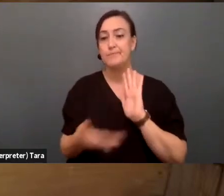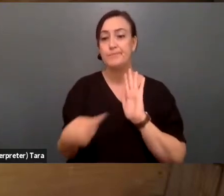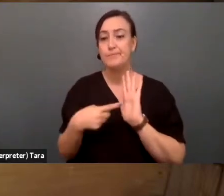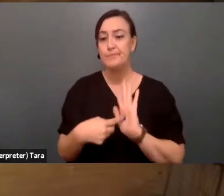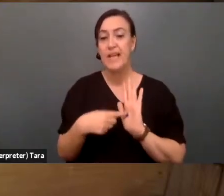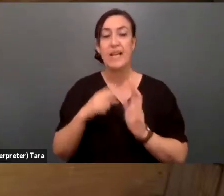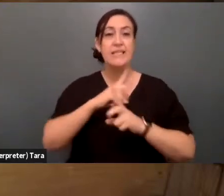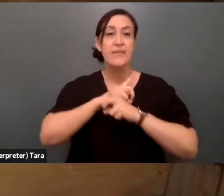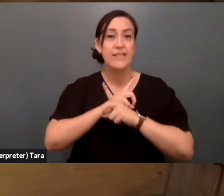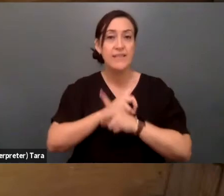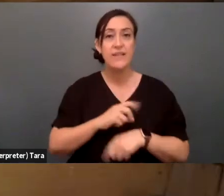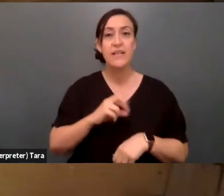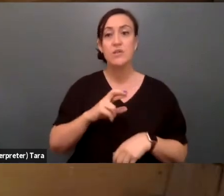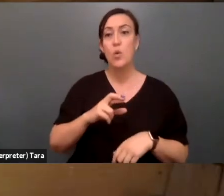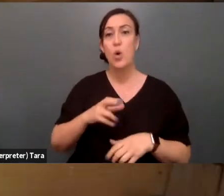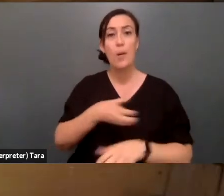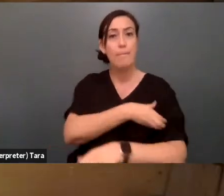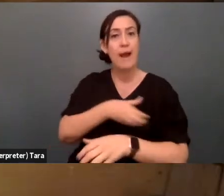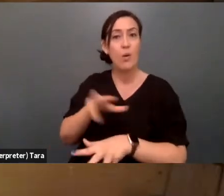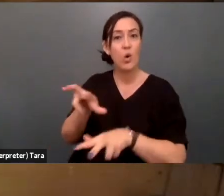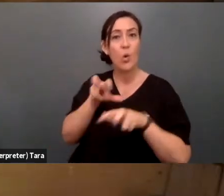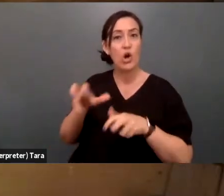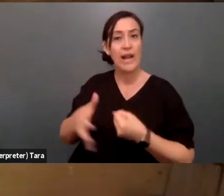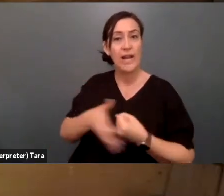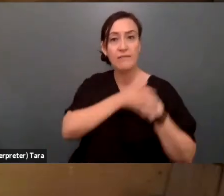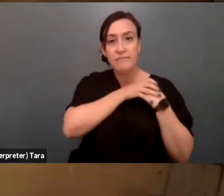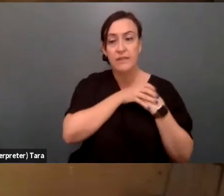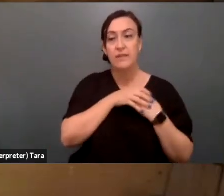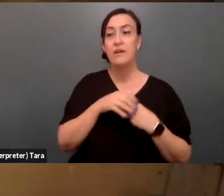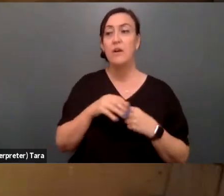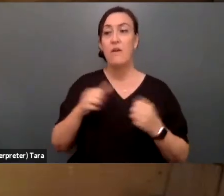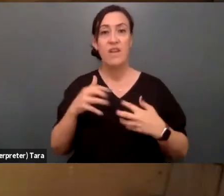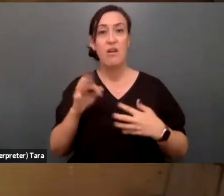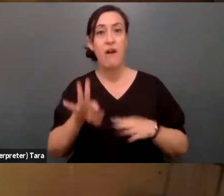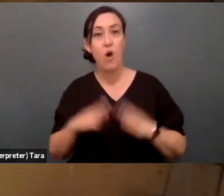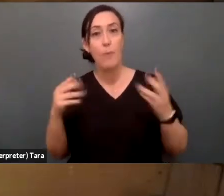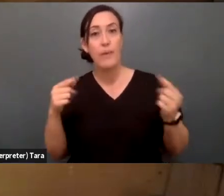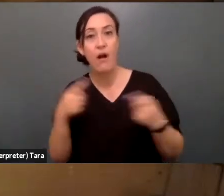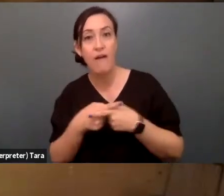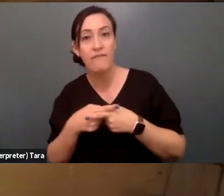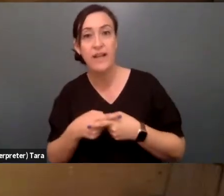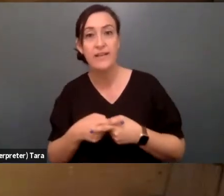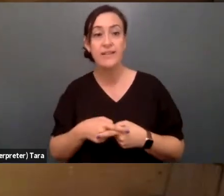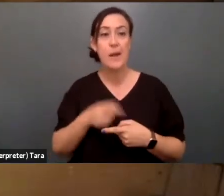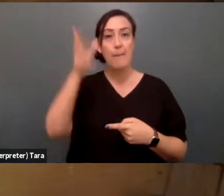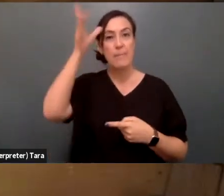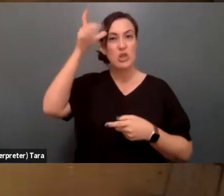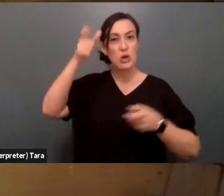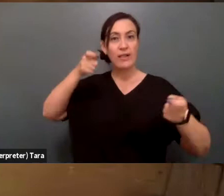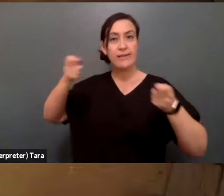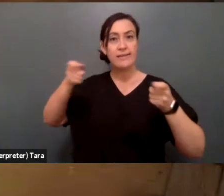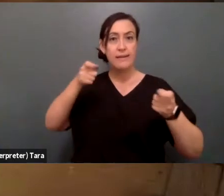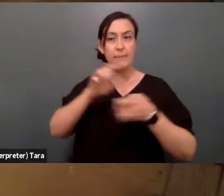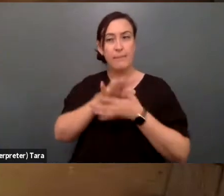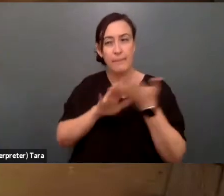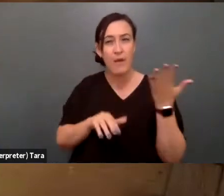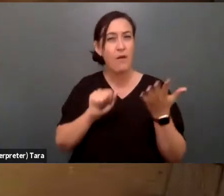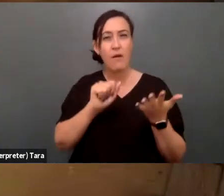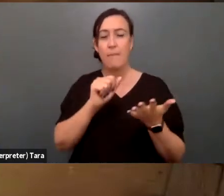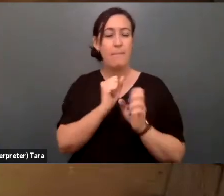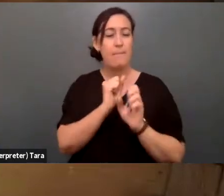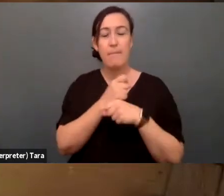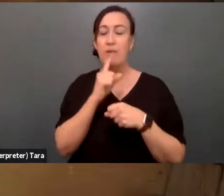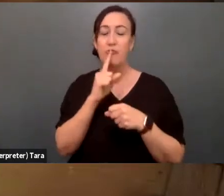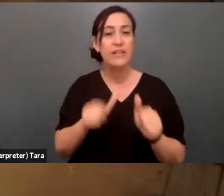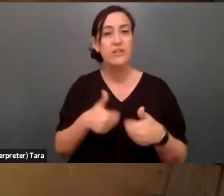defensiveness and power hoarding and fear of open conflict, paternalism, all of these things make it so much more challenging to create places where everyone